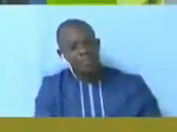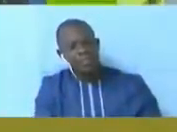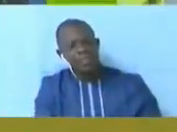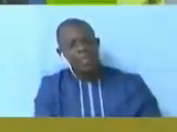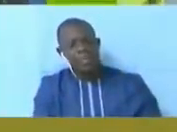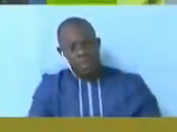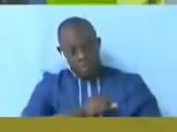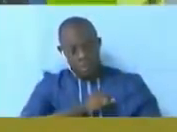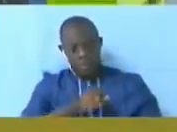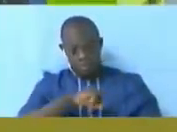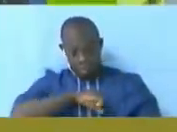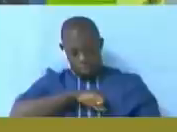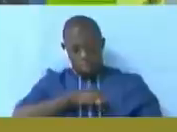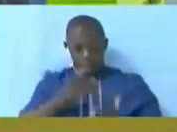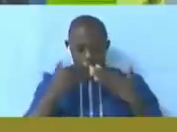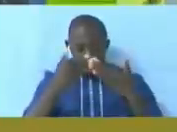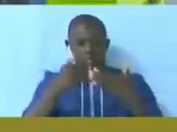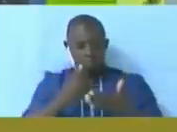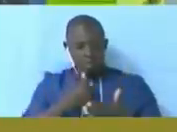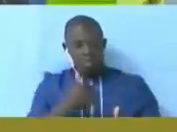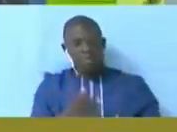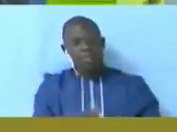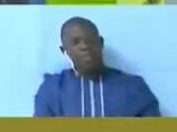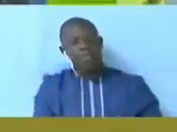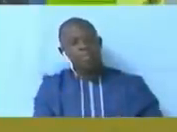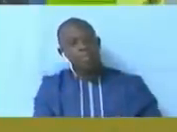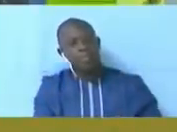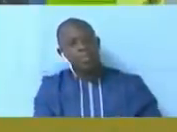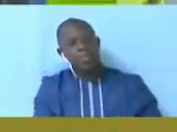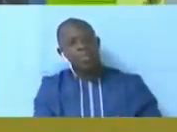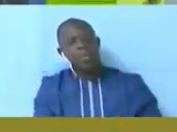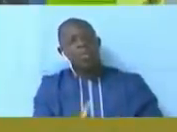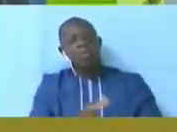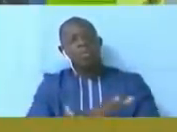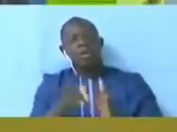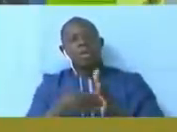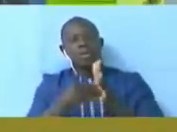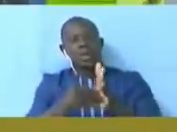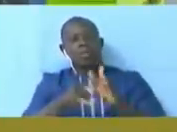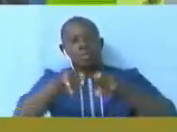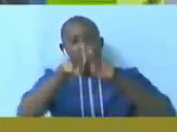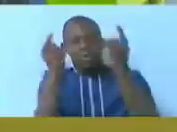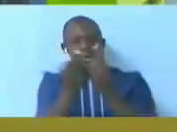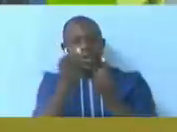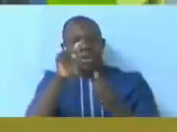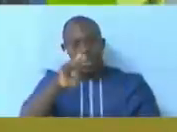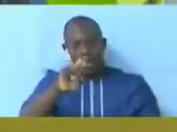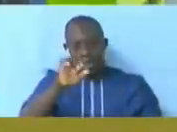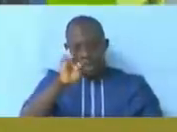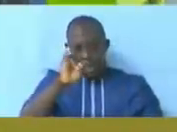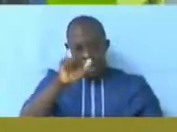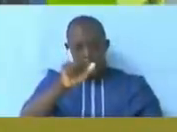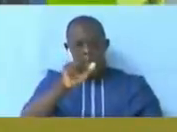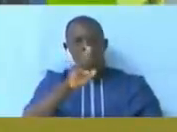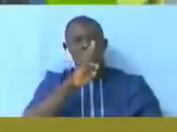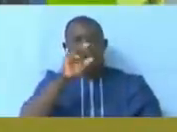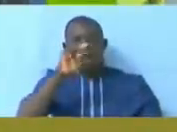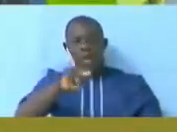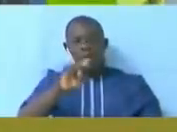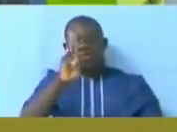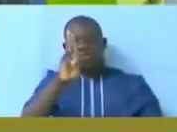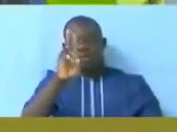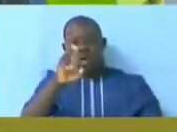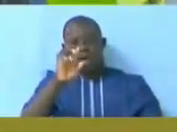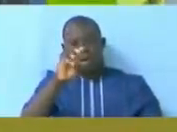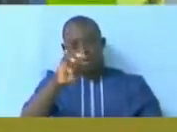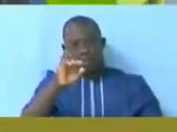he told me in person that the then Director General of NIA Numo Kujabi. Nundo nyatongo mbenung